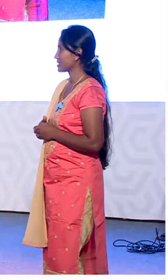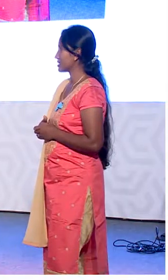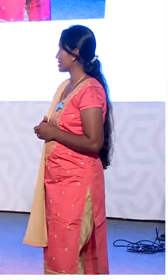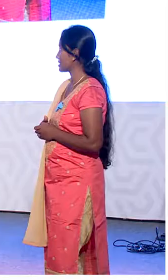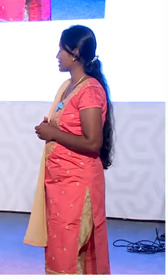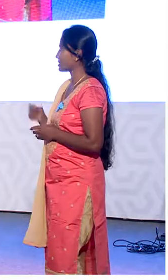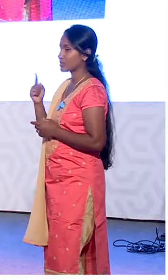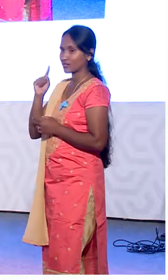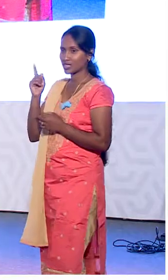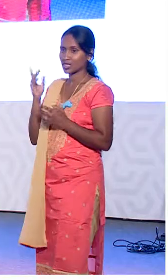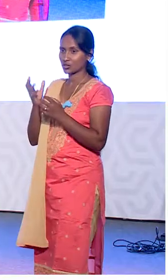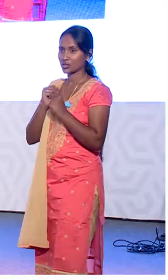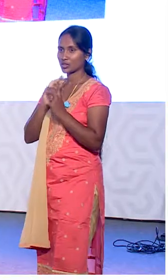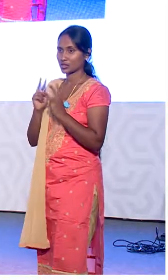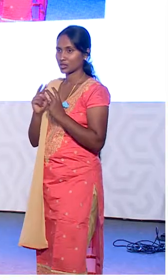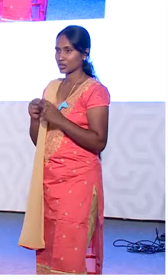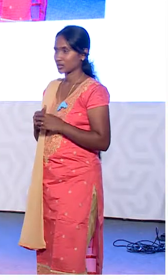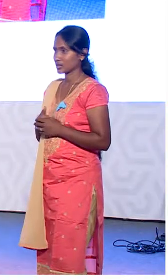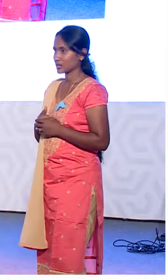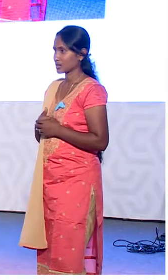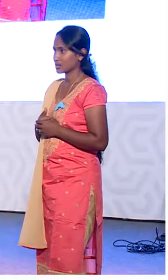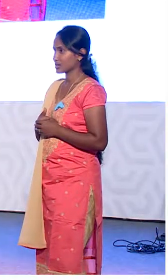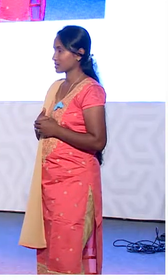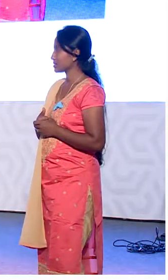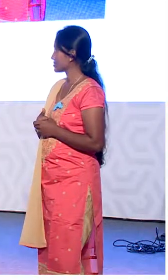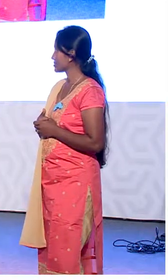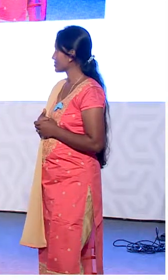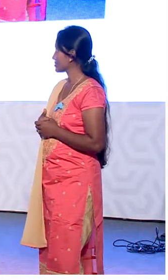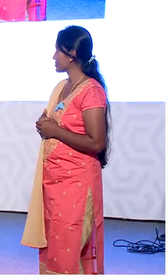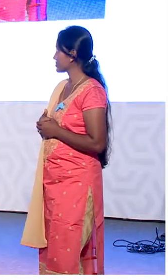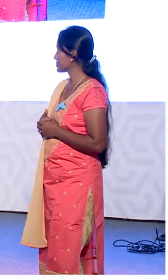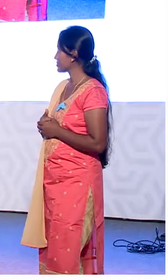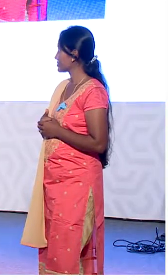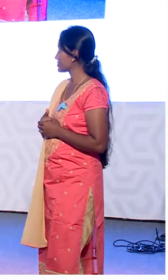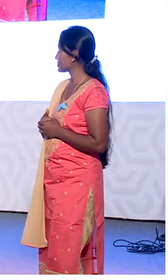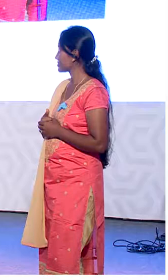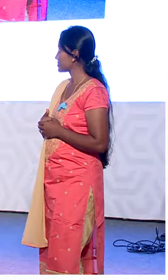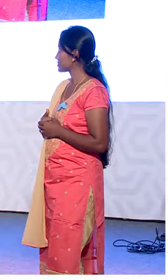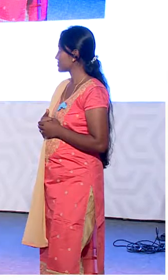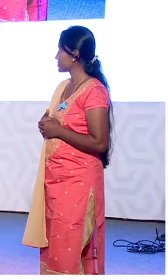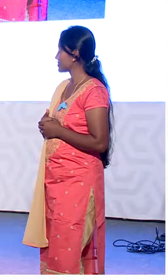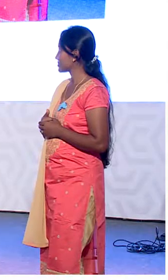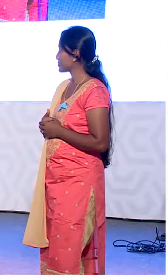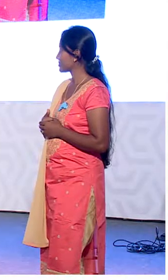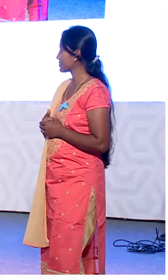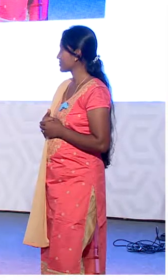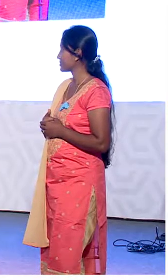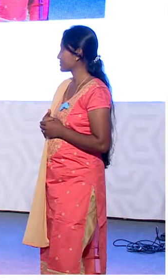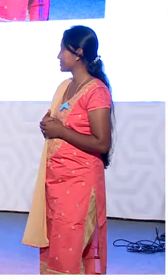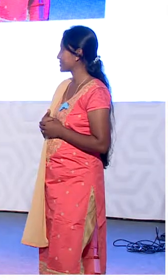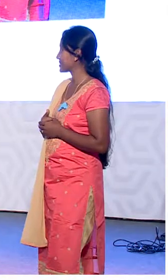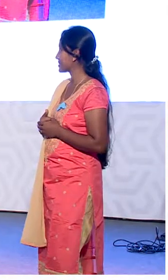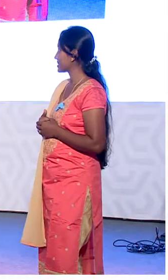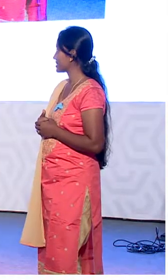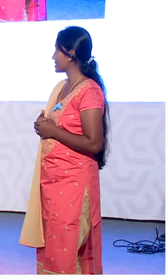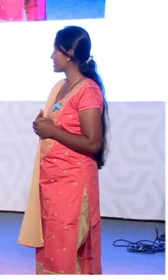One thing that Debika didn't tell you is that I am a billionaire. Did she? No, she didn't. I'm a billionaire. And